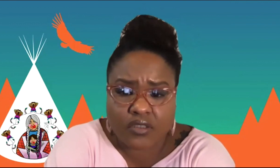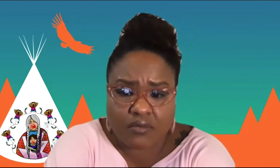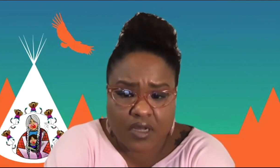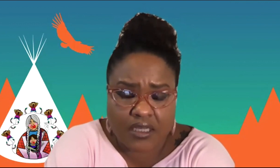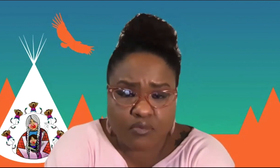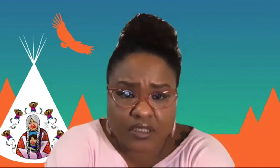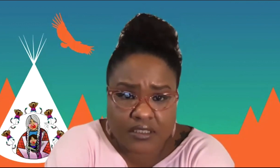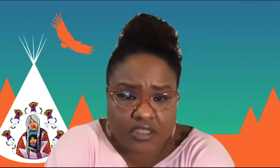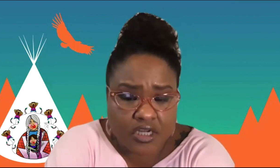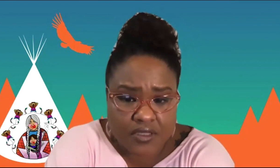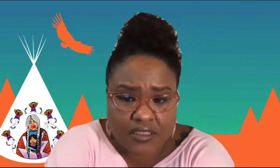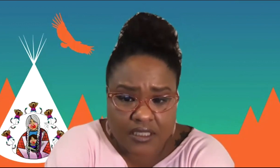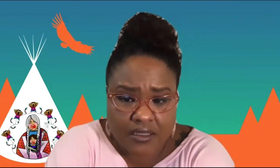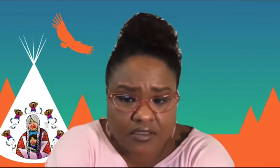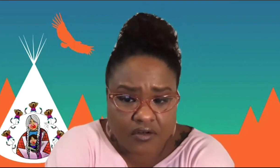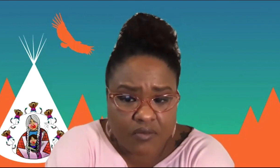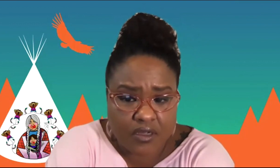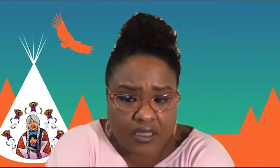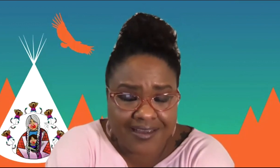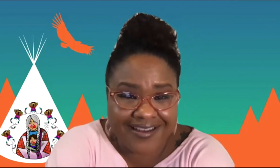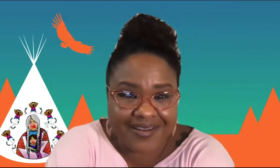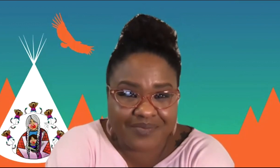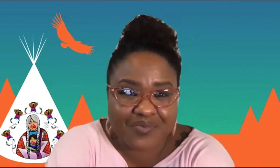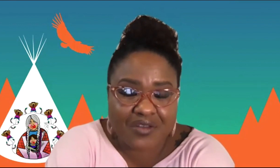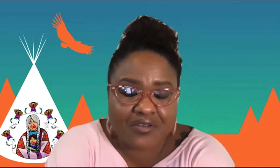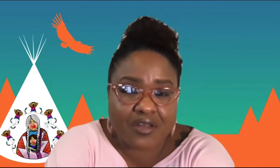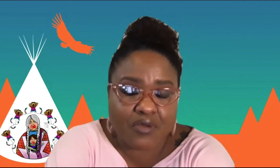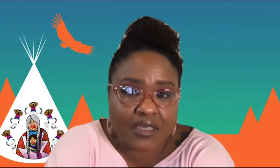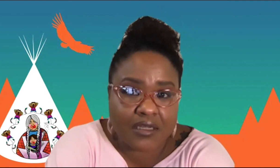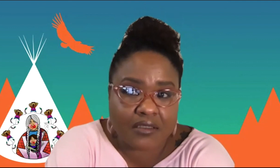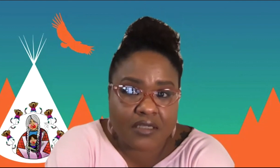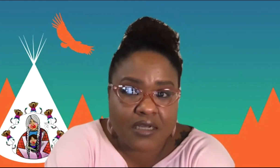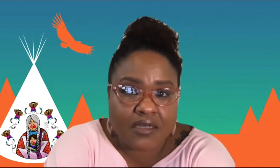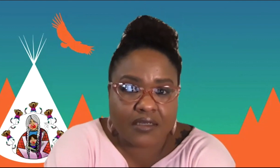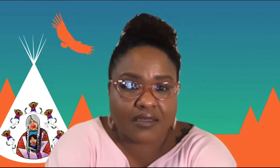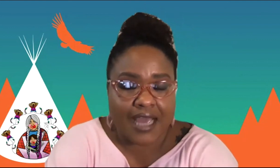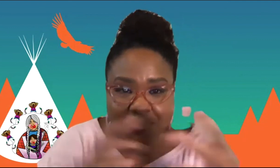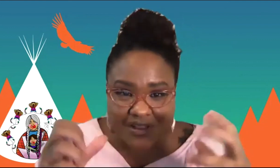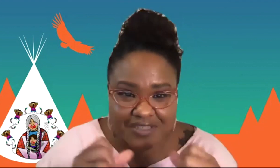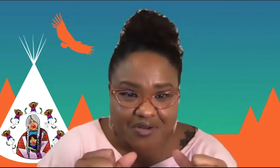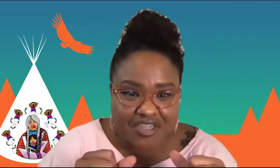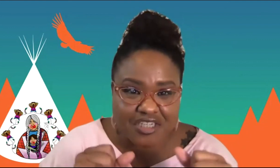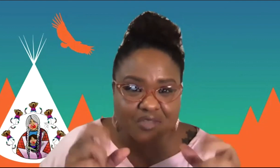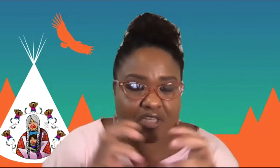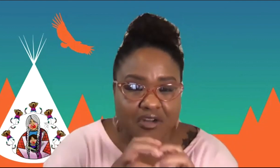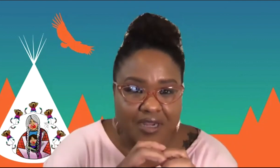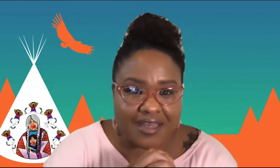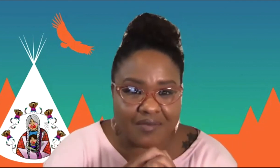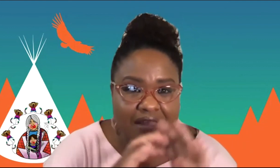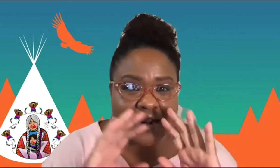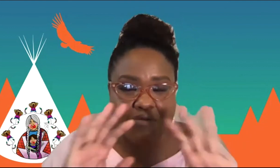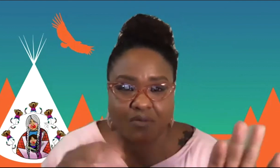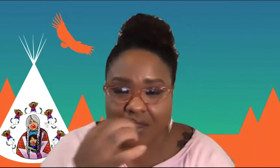know somebody, please share this link, the SurveyMonkey, so that we can gather all of these questions, we'll curate